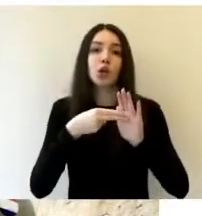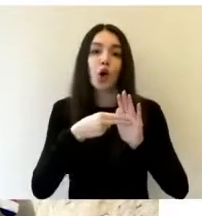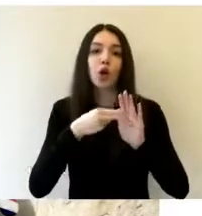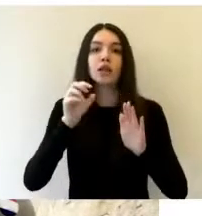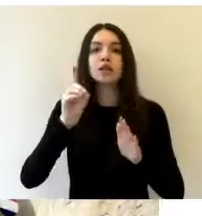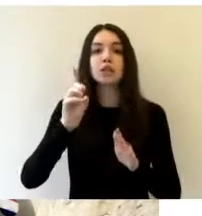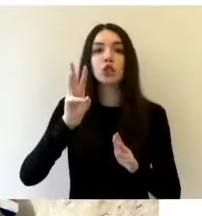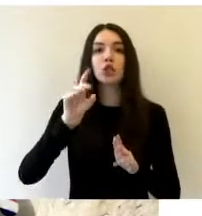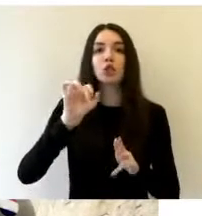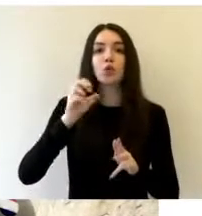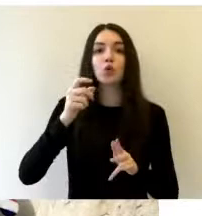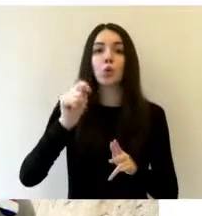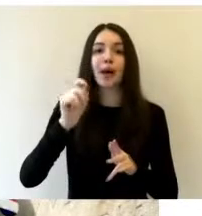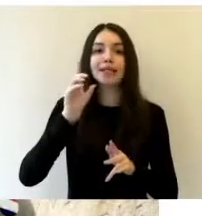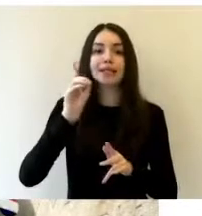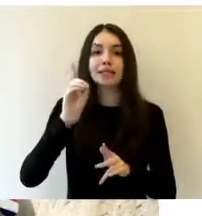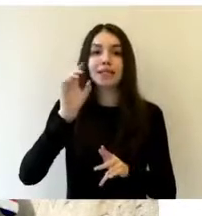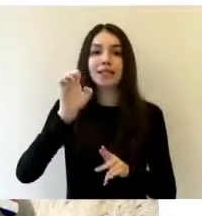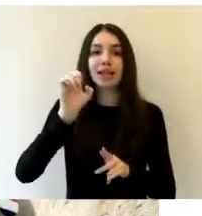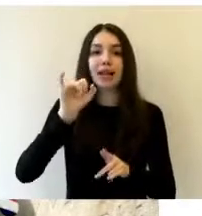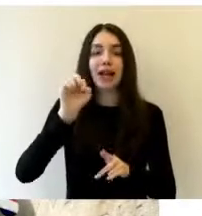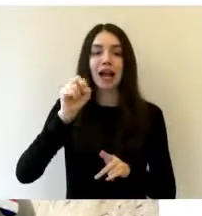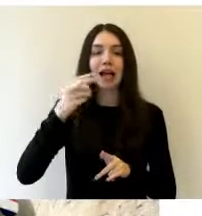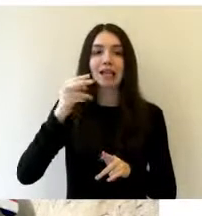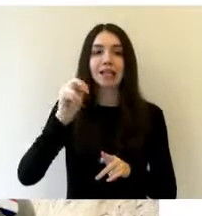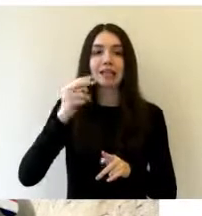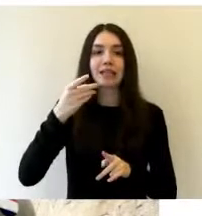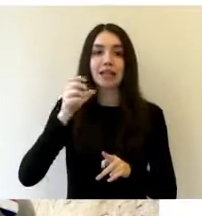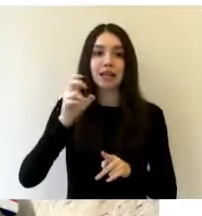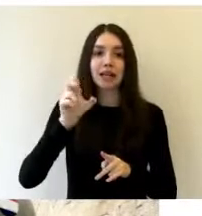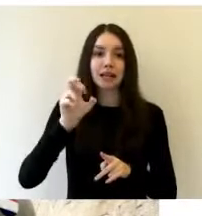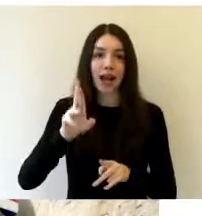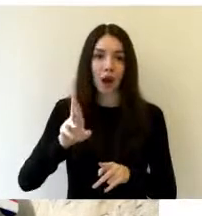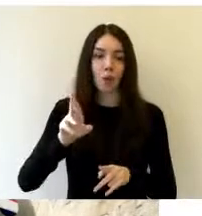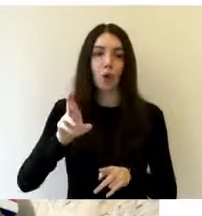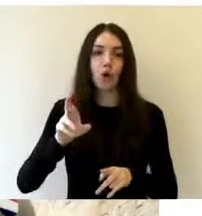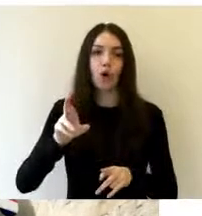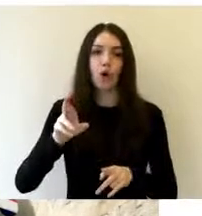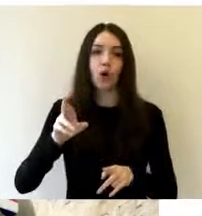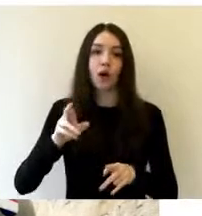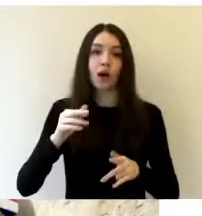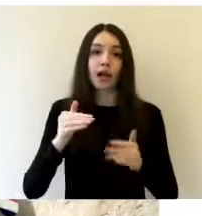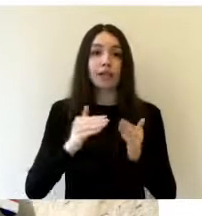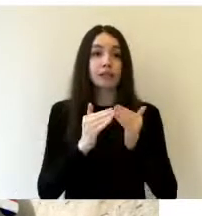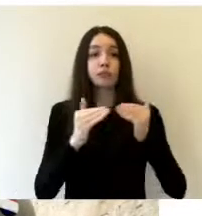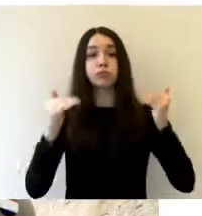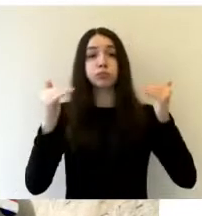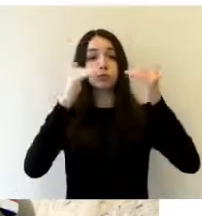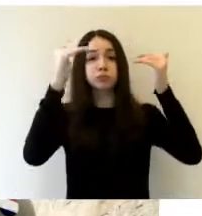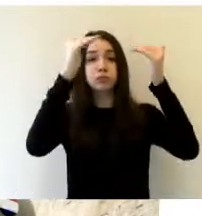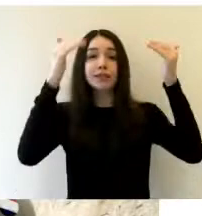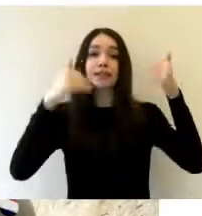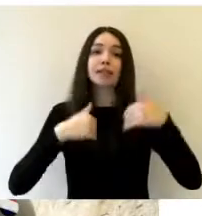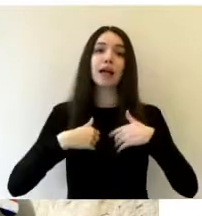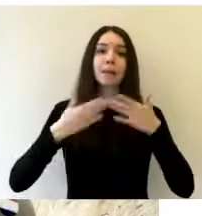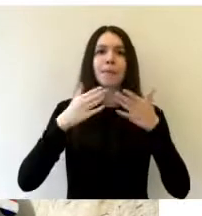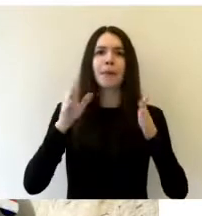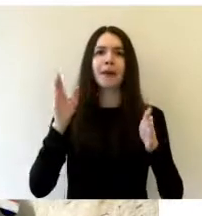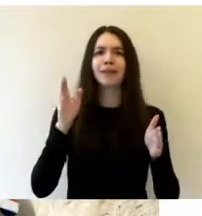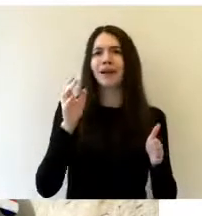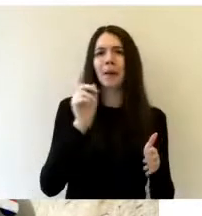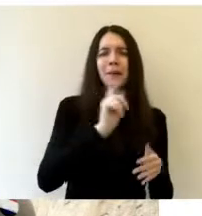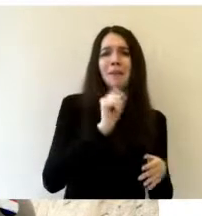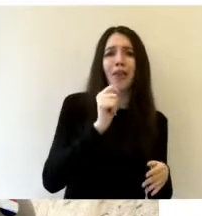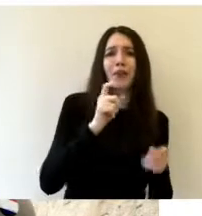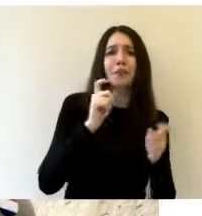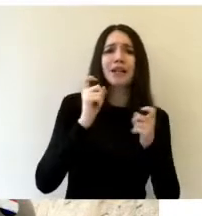monument. It's half a city block right across the street from the Air and Space Museum. It's several stories tall. It's got a public bathroom and a gift shop. It